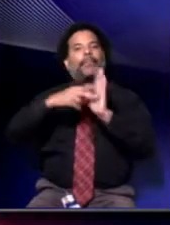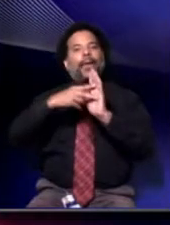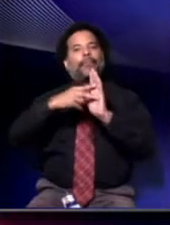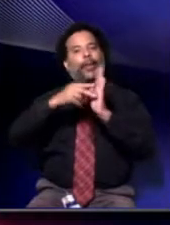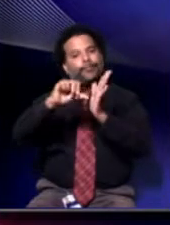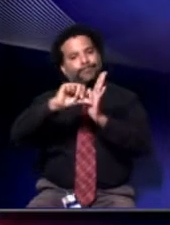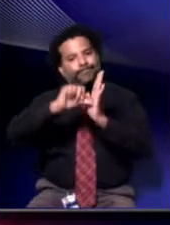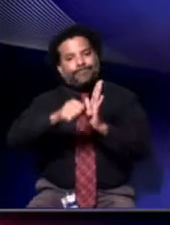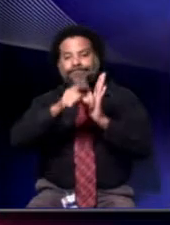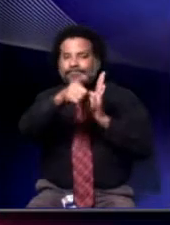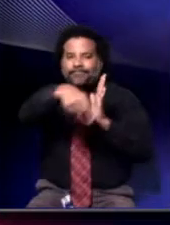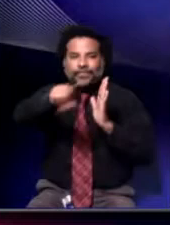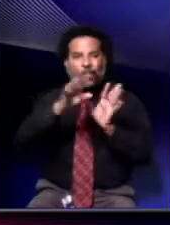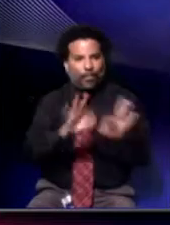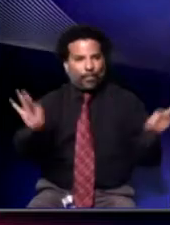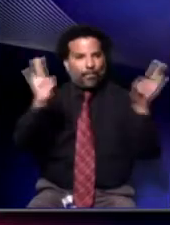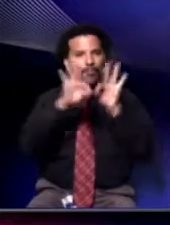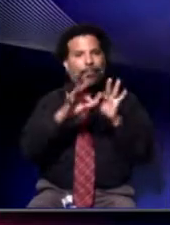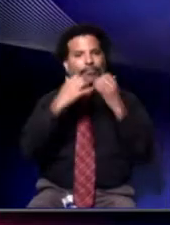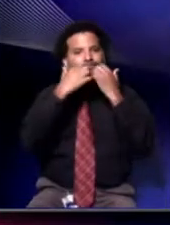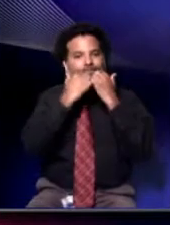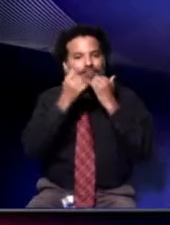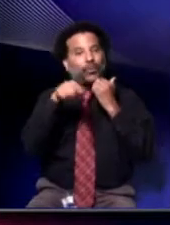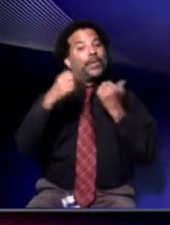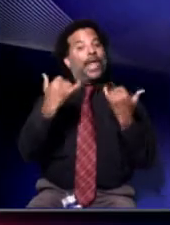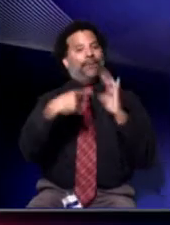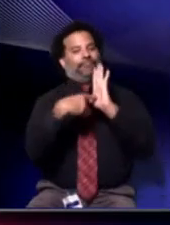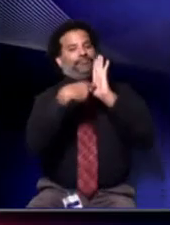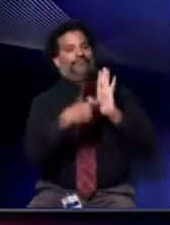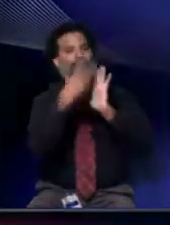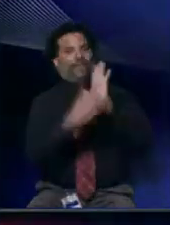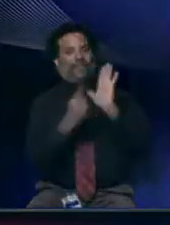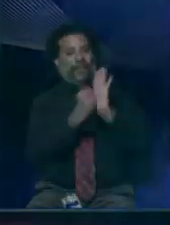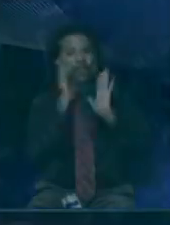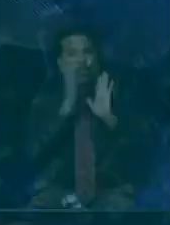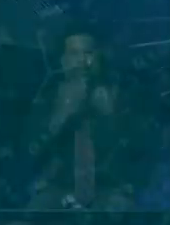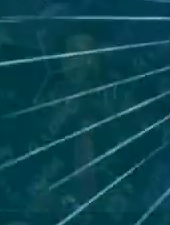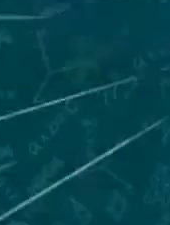so we're very excited to be able to show you that video.